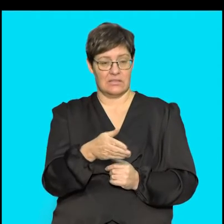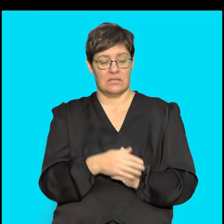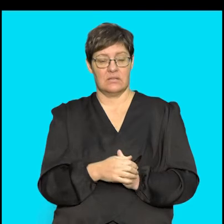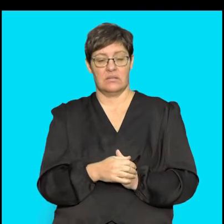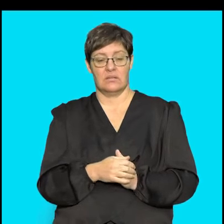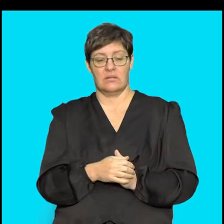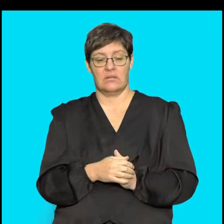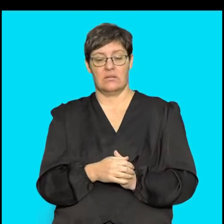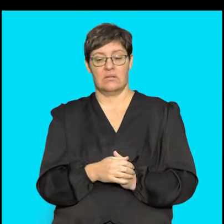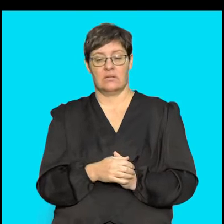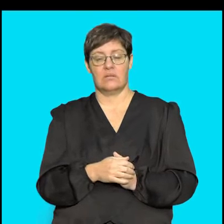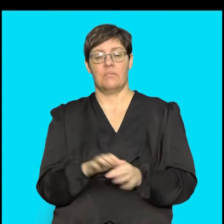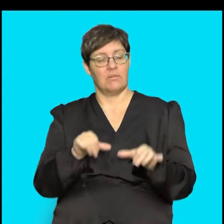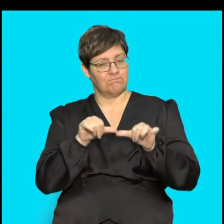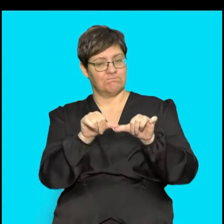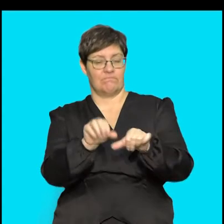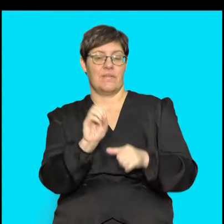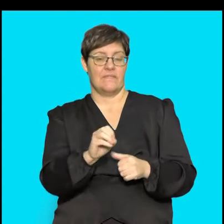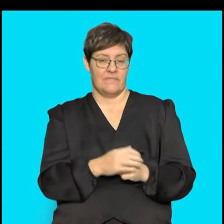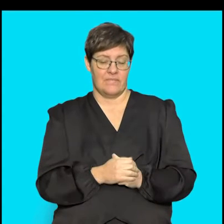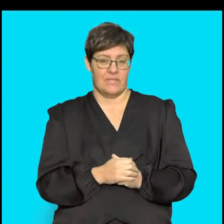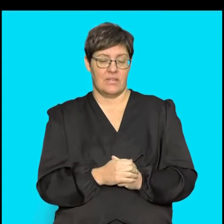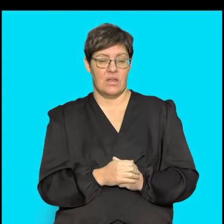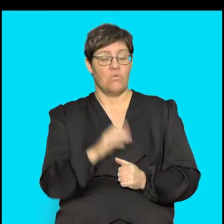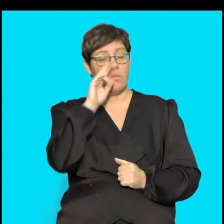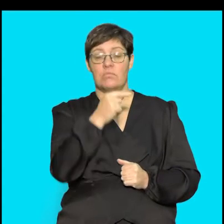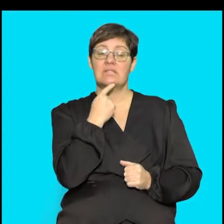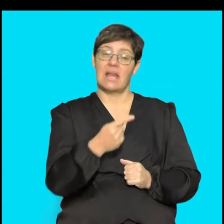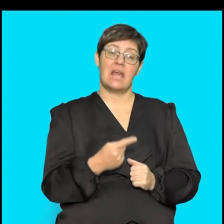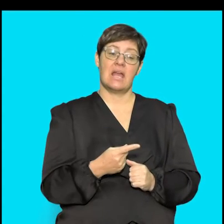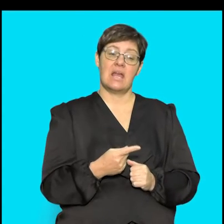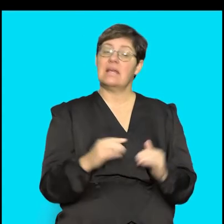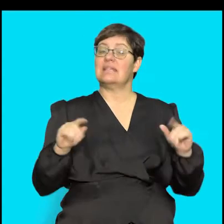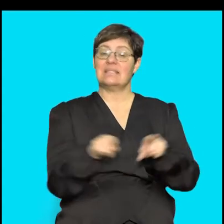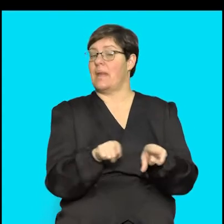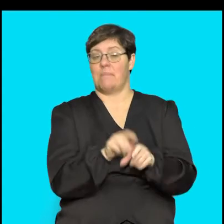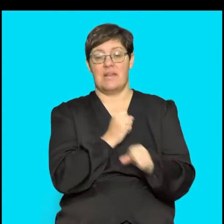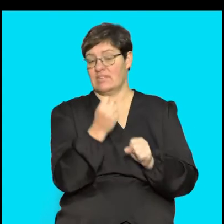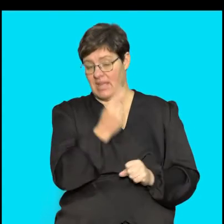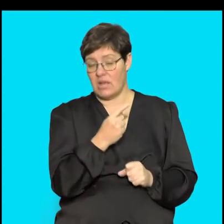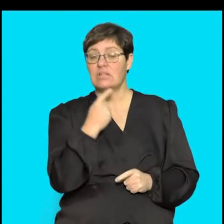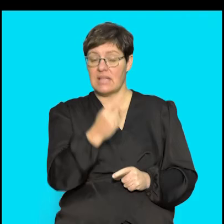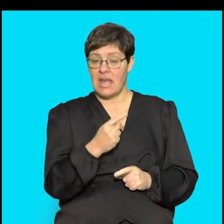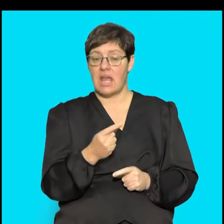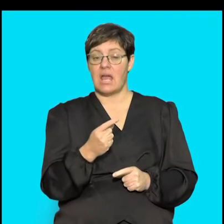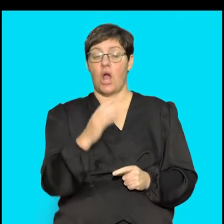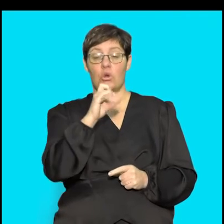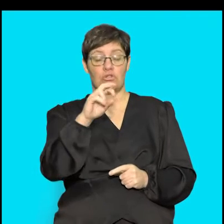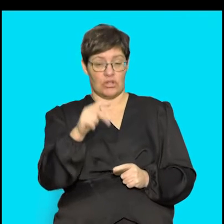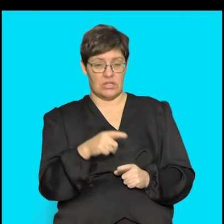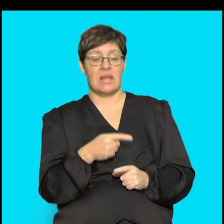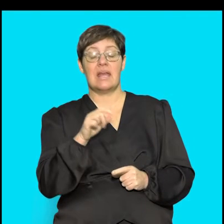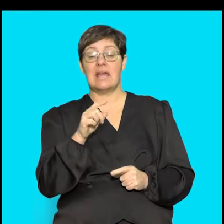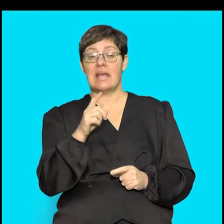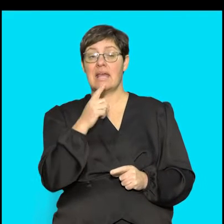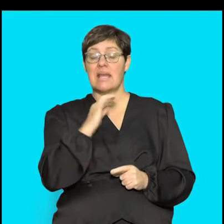here is now constant. Remember, we do not say the concentration is the same, we say that the